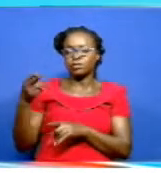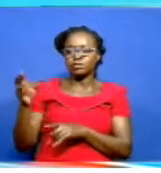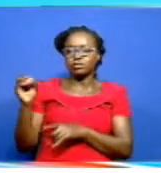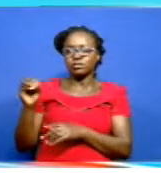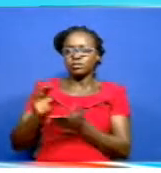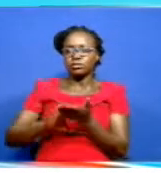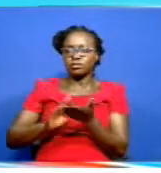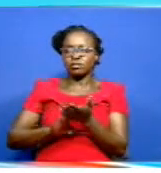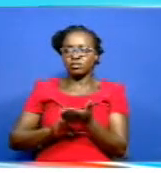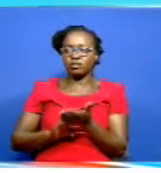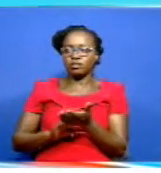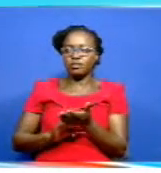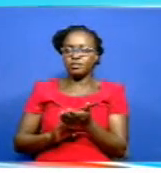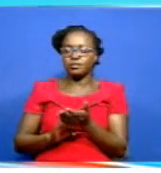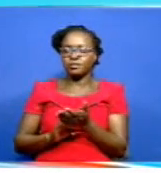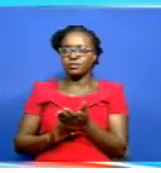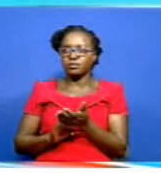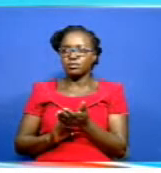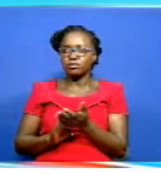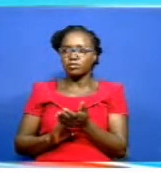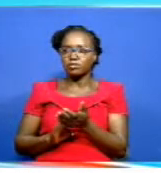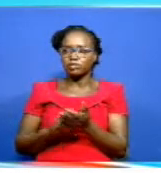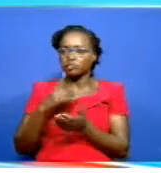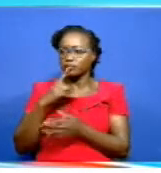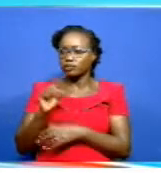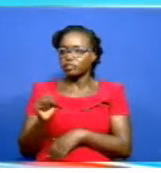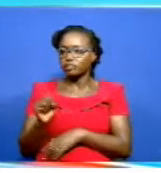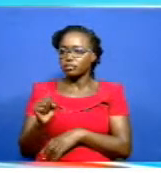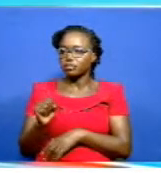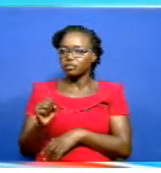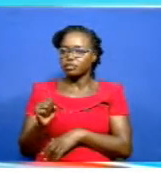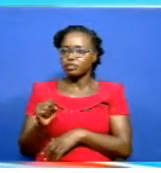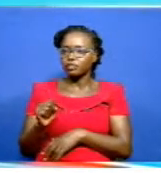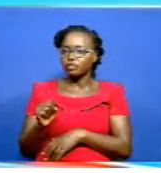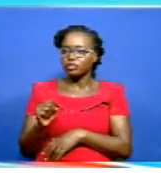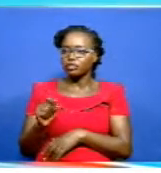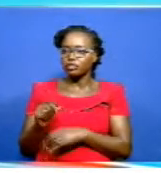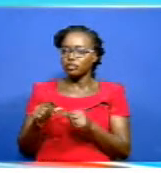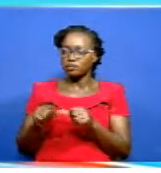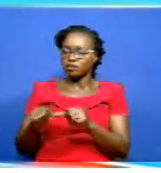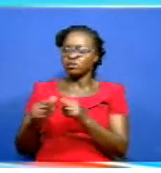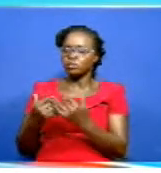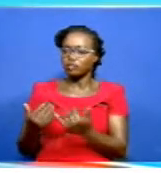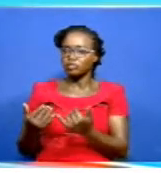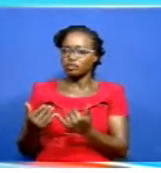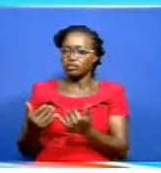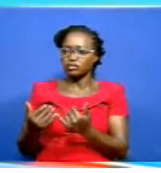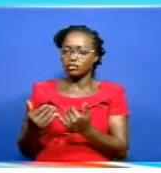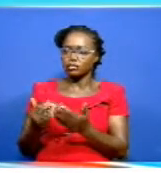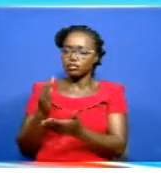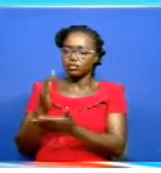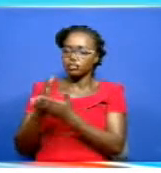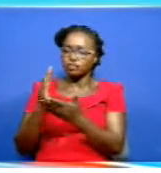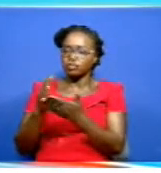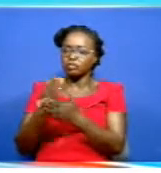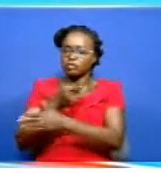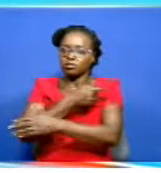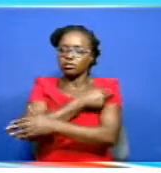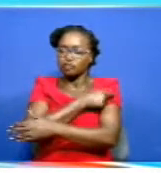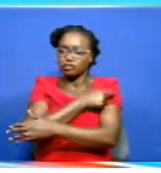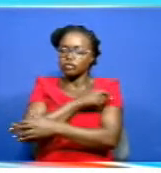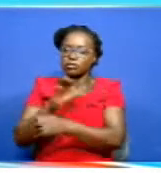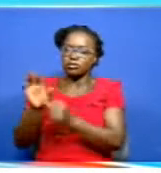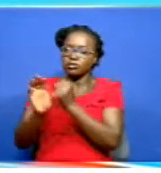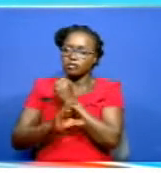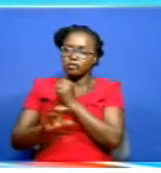guidelines and their statement. So what is going on right now, which is the pausing of the vaccines in those countries